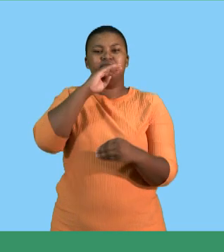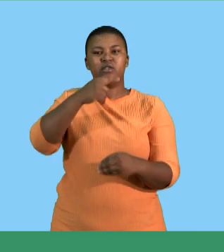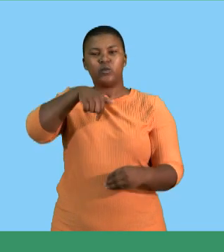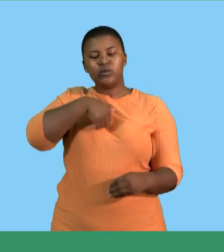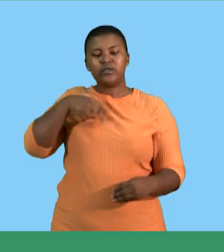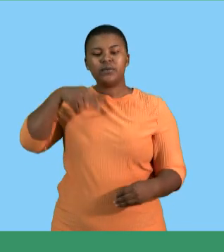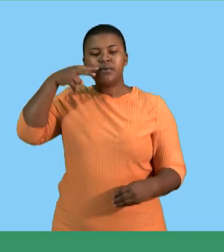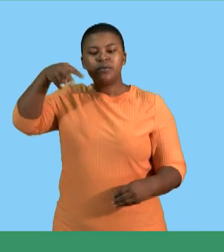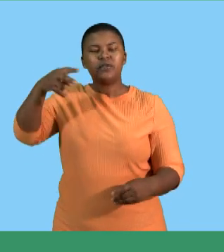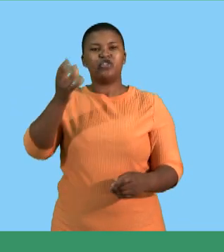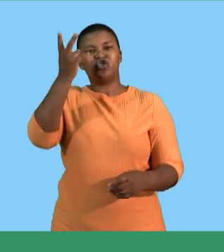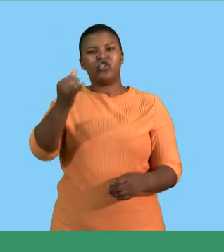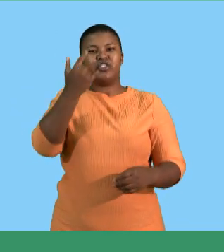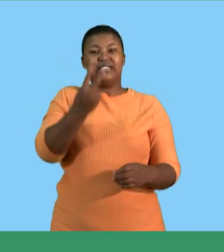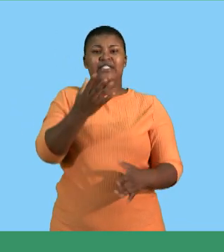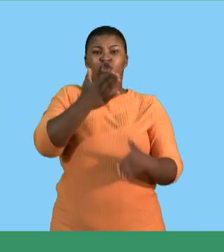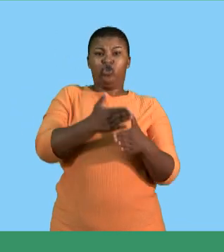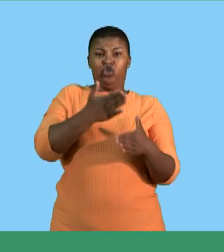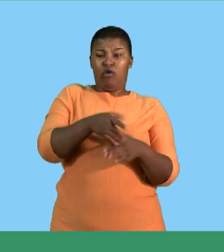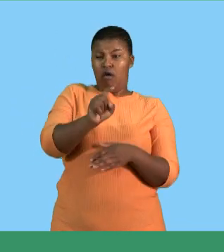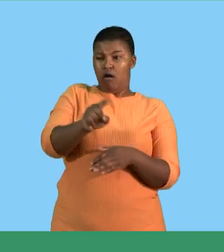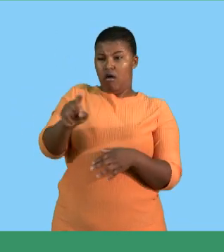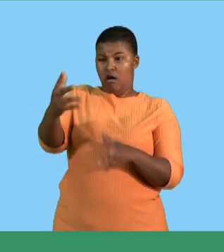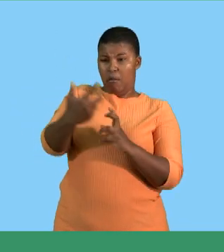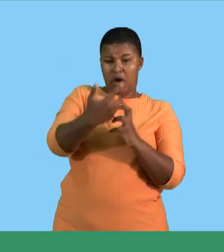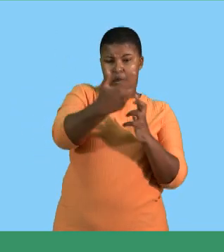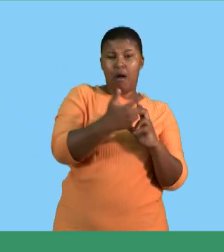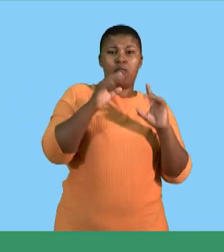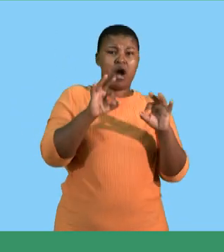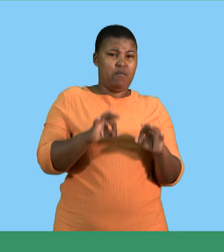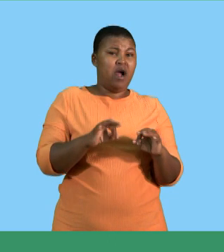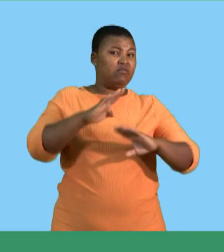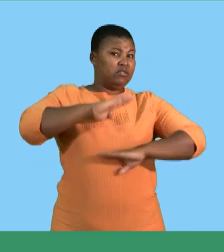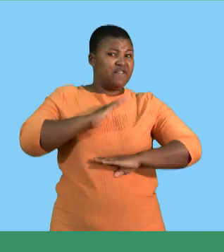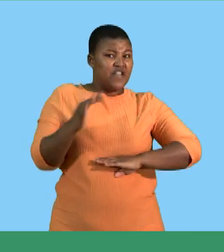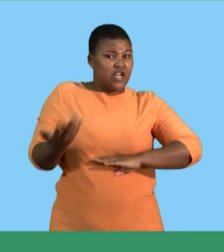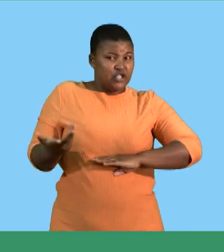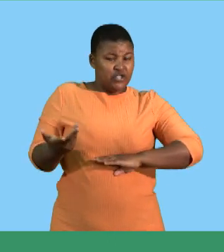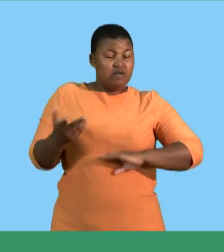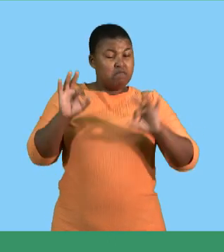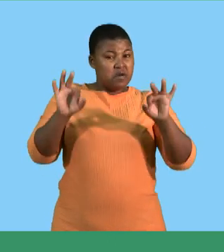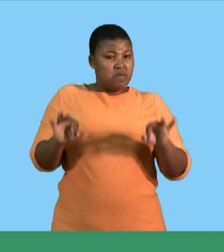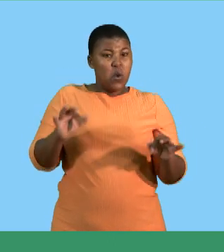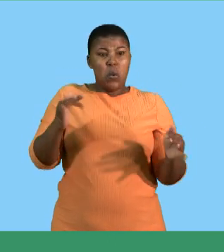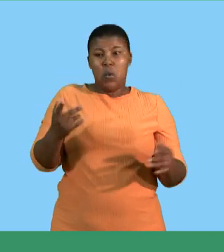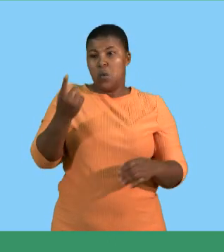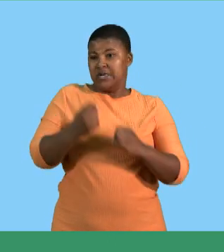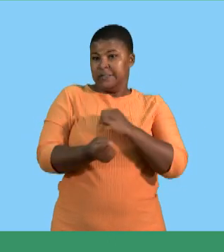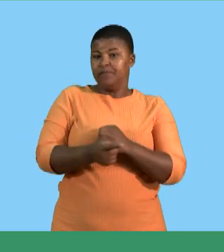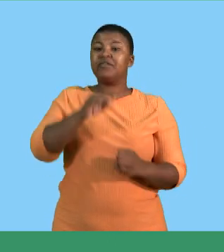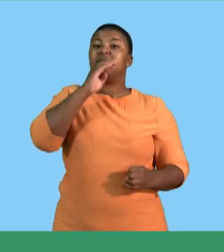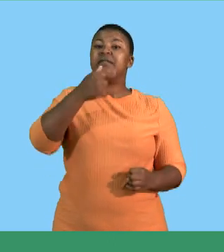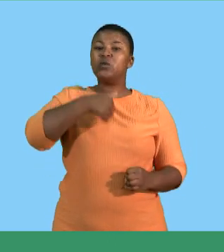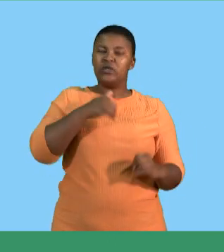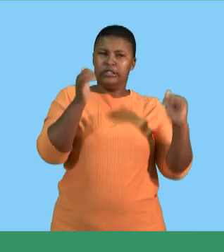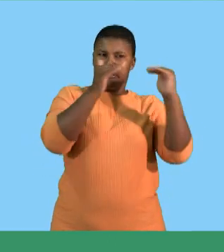business, and we are checking to see if those tasks are meeting certain desired levels of excellence. So we